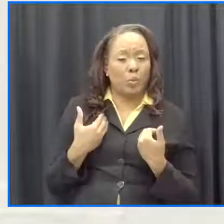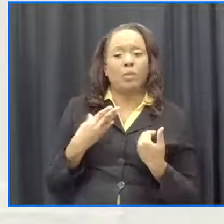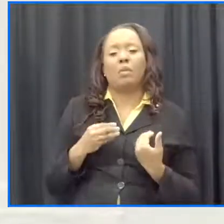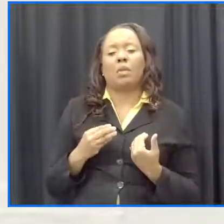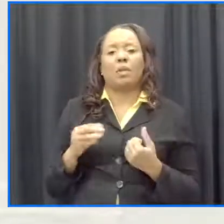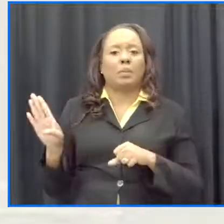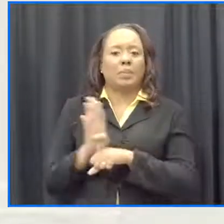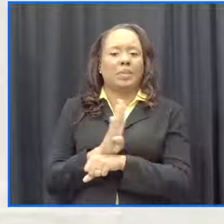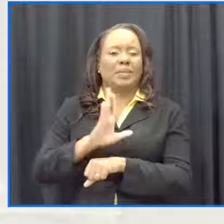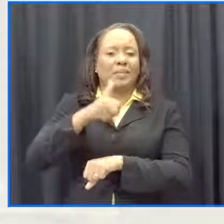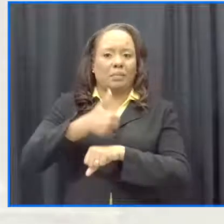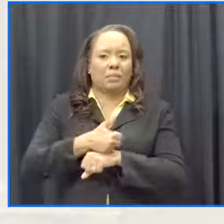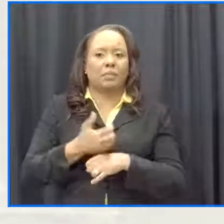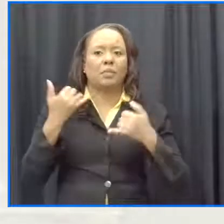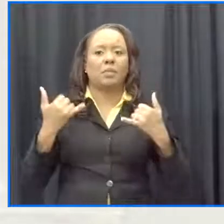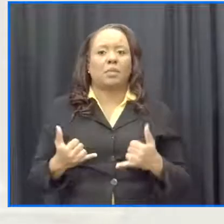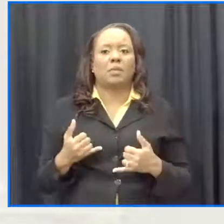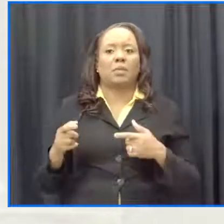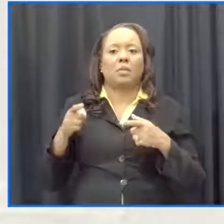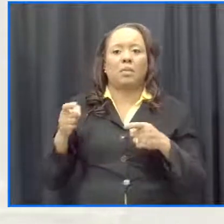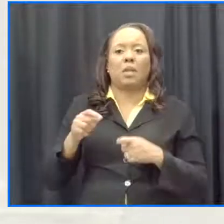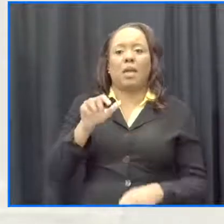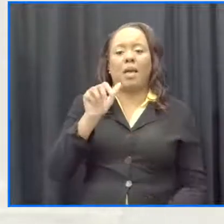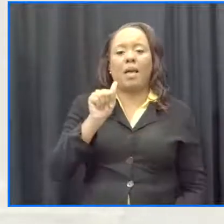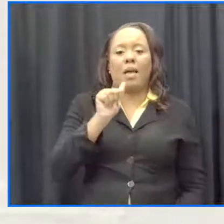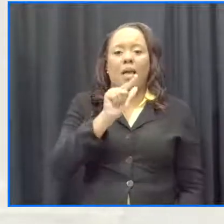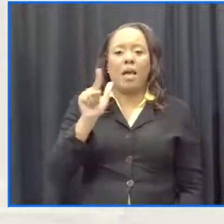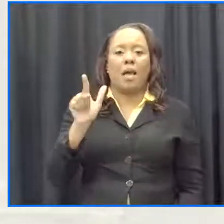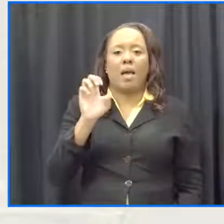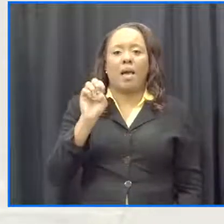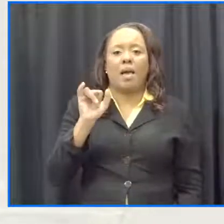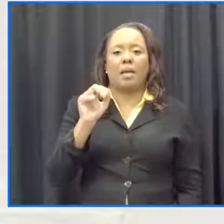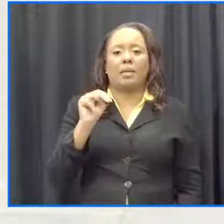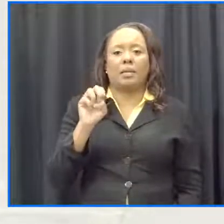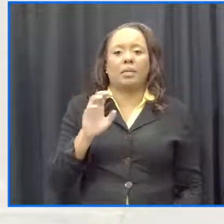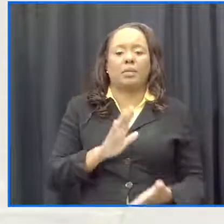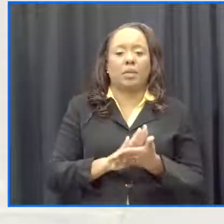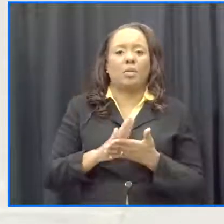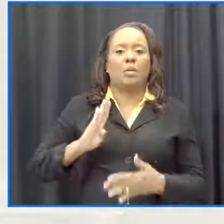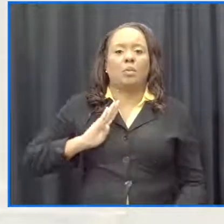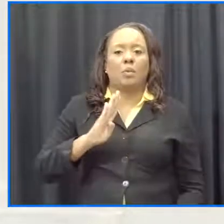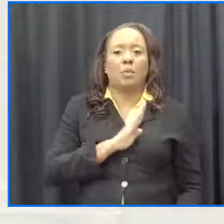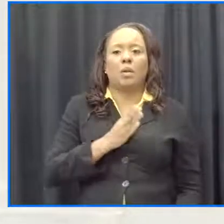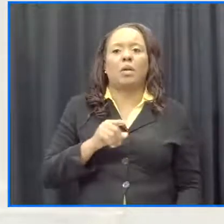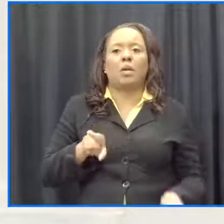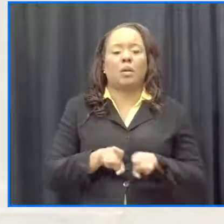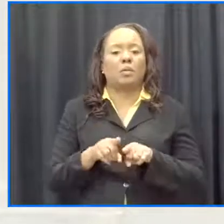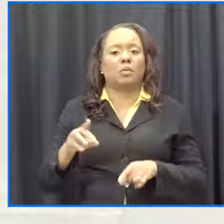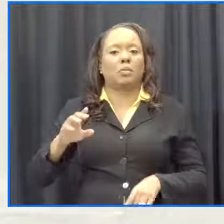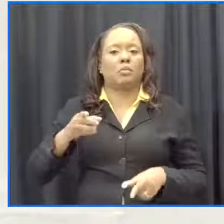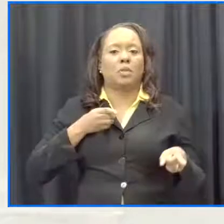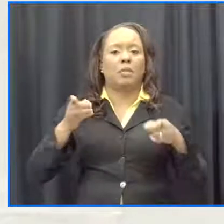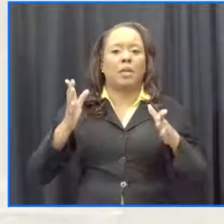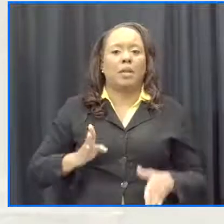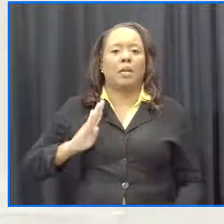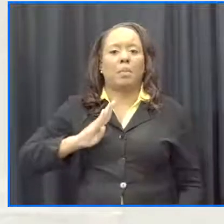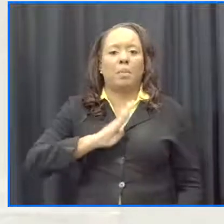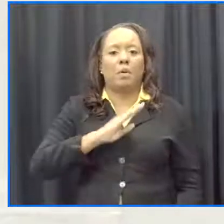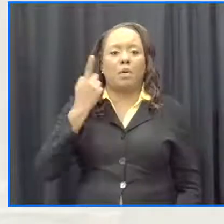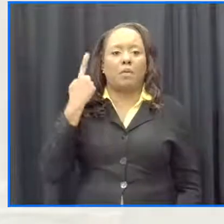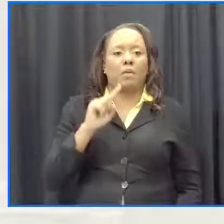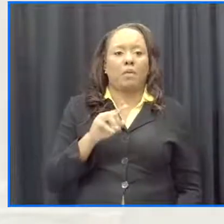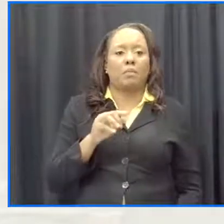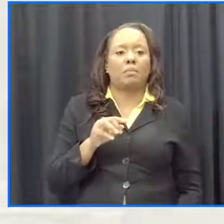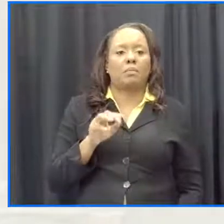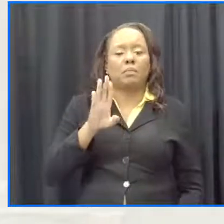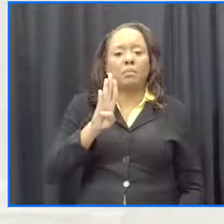and entrepreneurs. She currently chairs the Allen Schools Board and serves as director on the boards of the Barbados